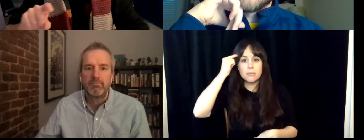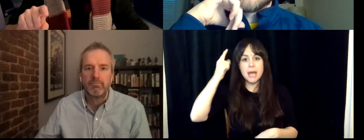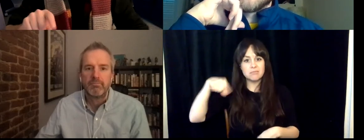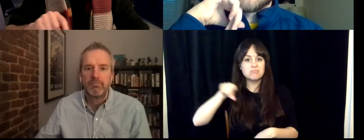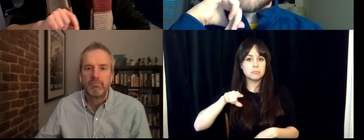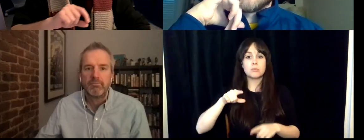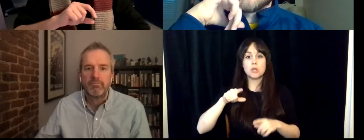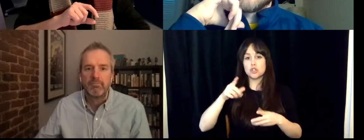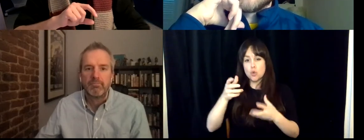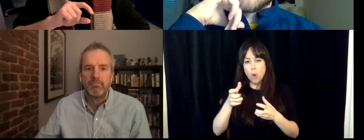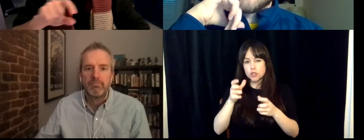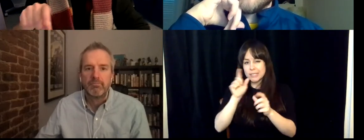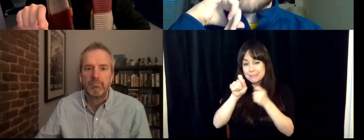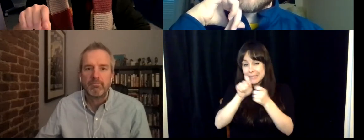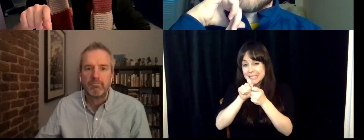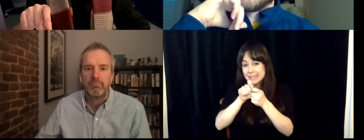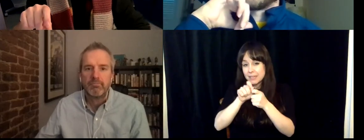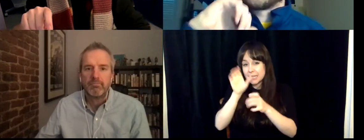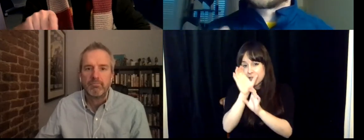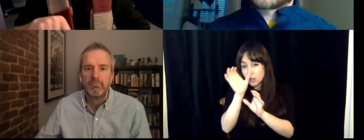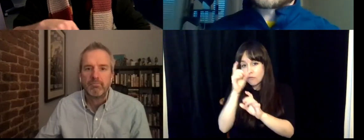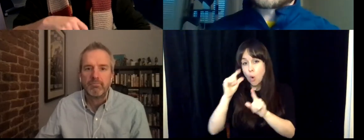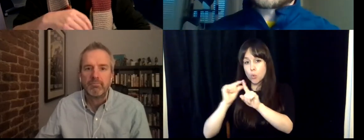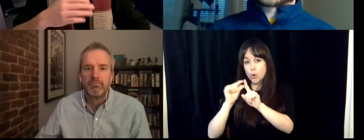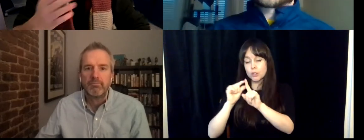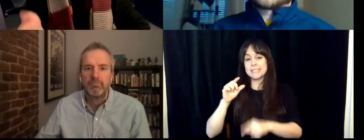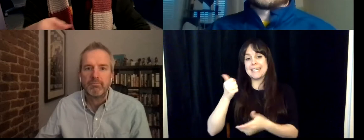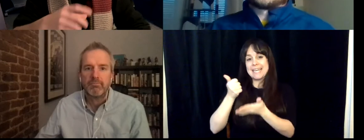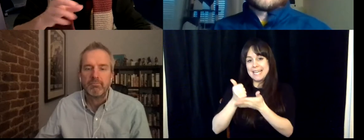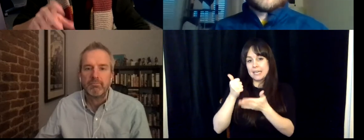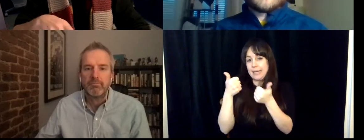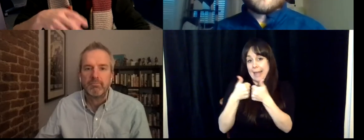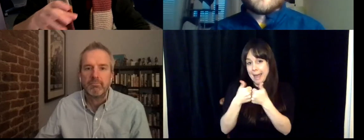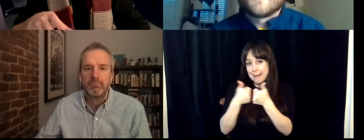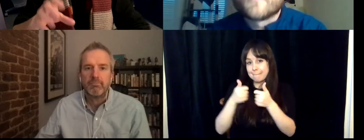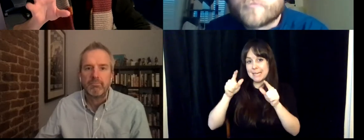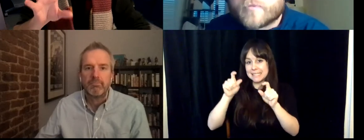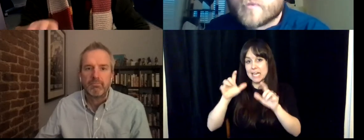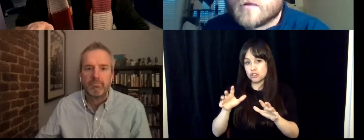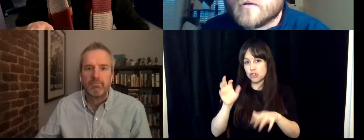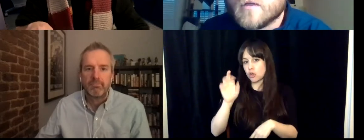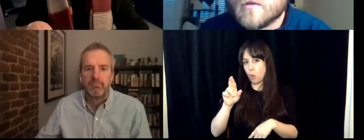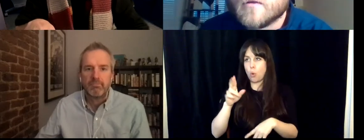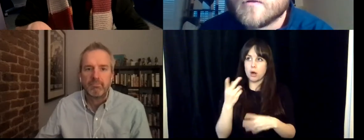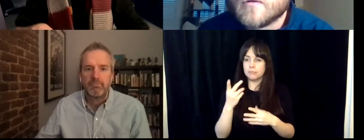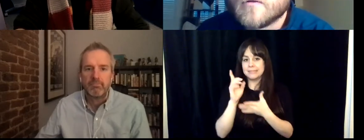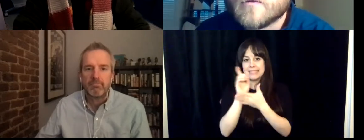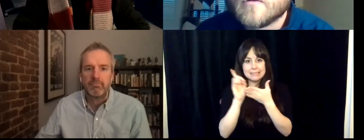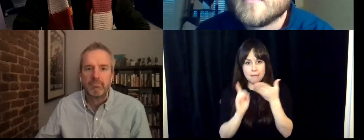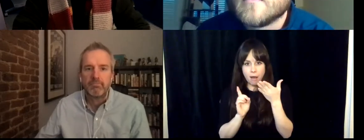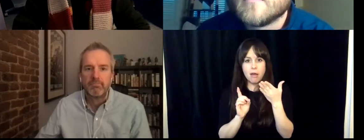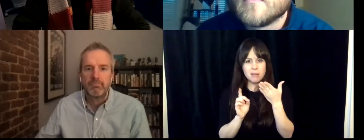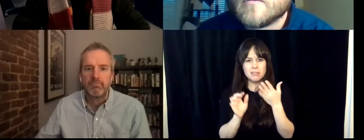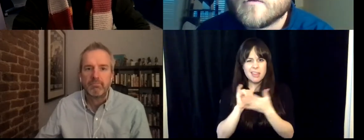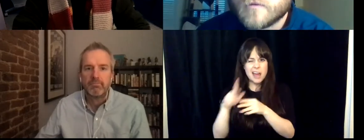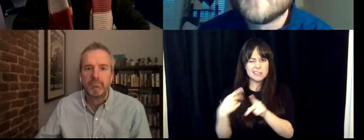game tester or entry level design, just start putting those terms into the search engine until you find something